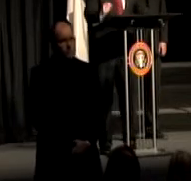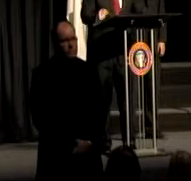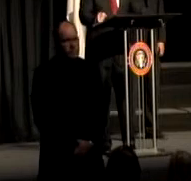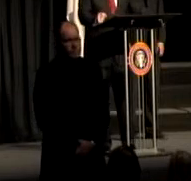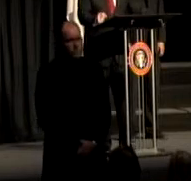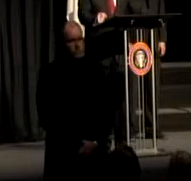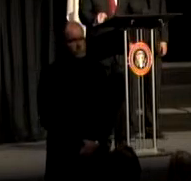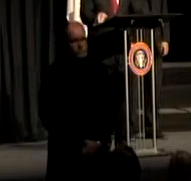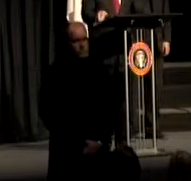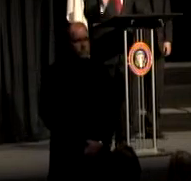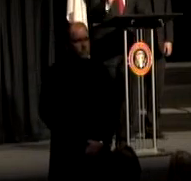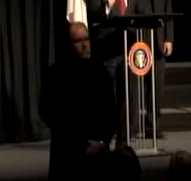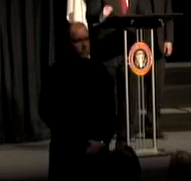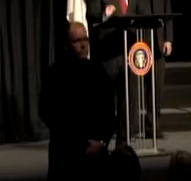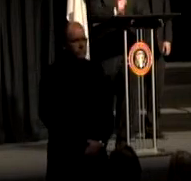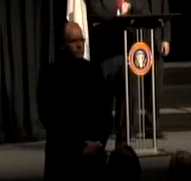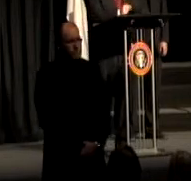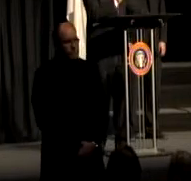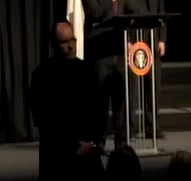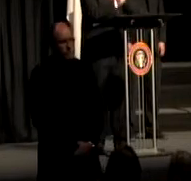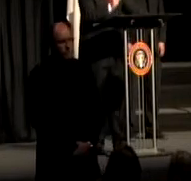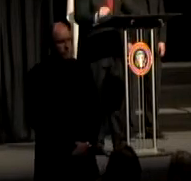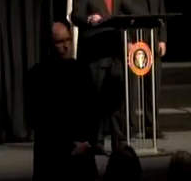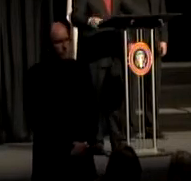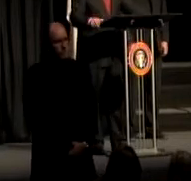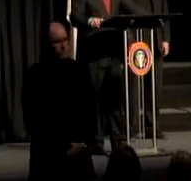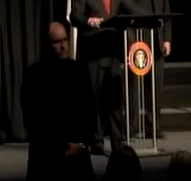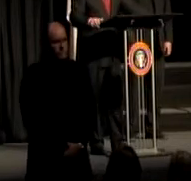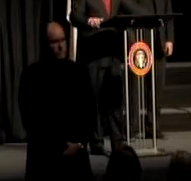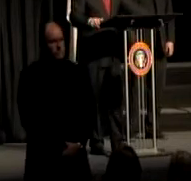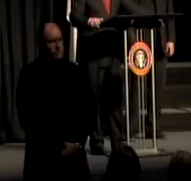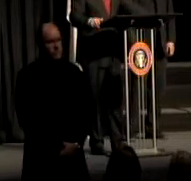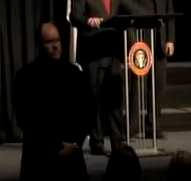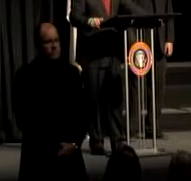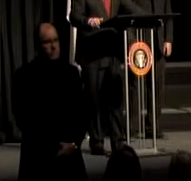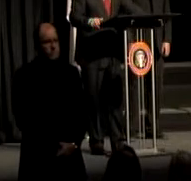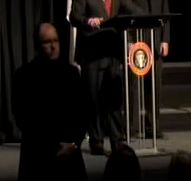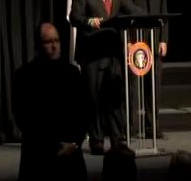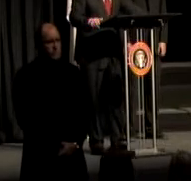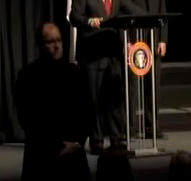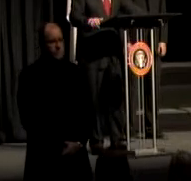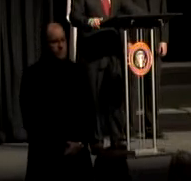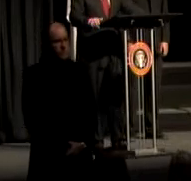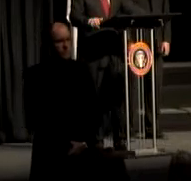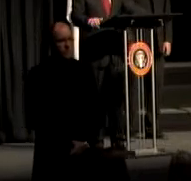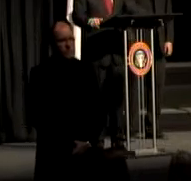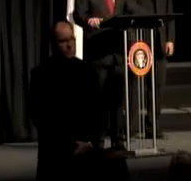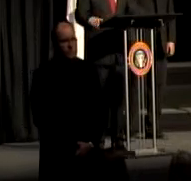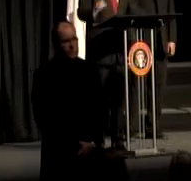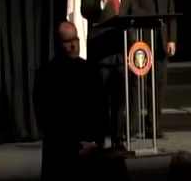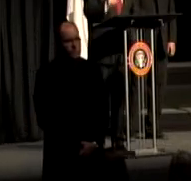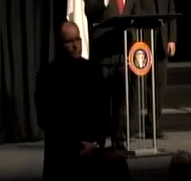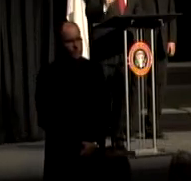than ourselves that's how we know that we are here for the right reason that's why we know what our purpose is